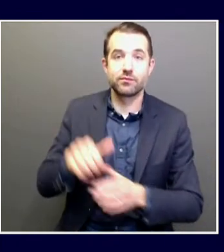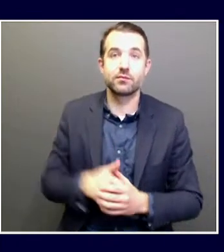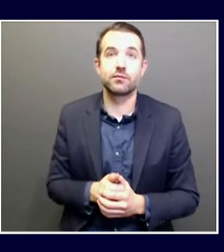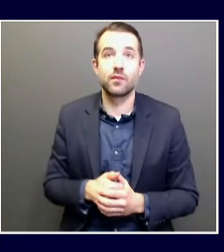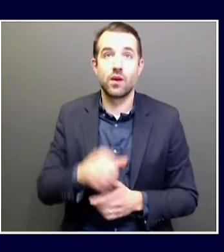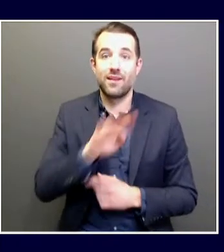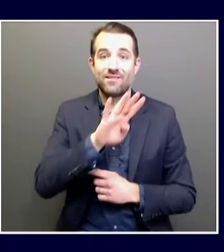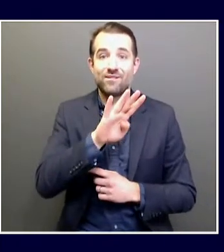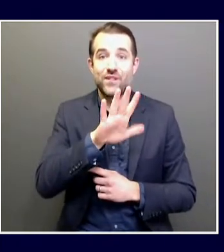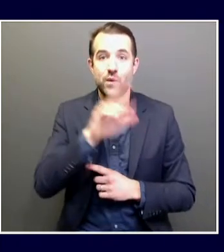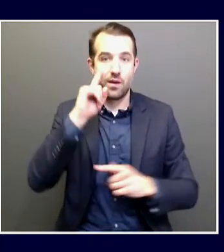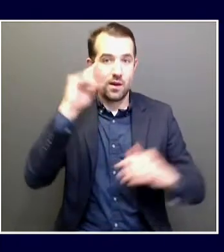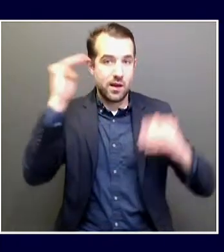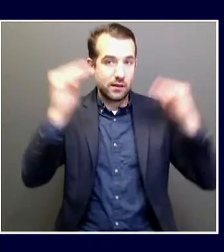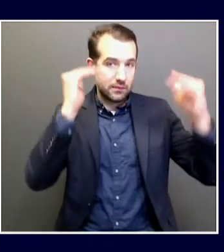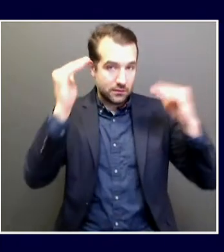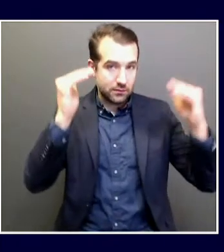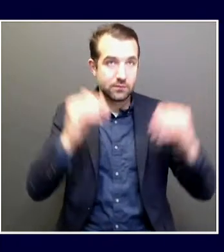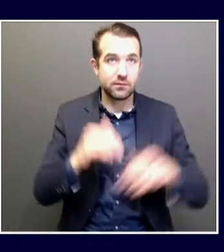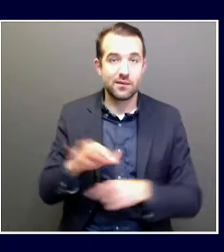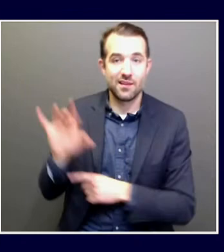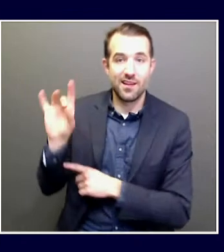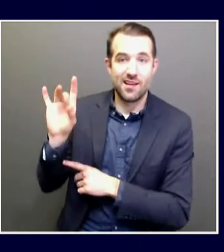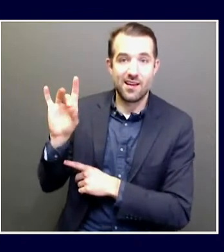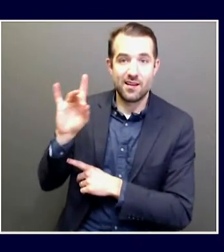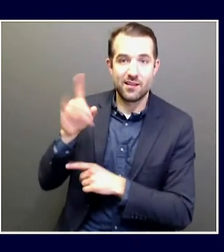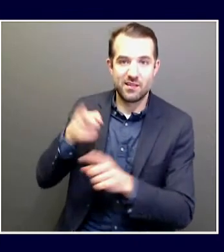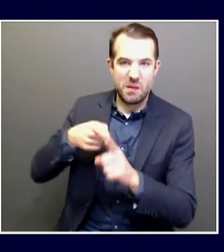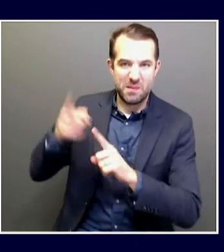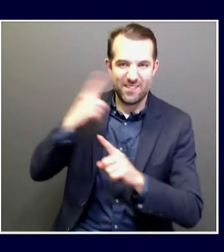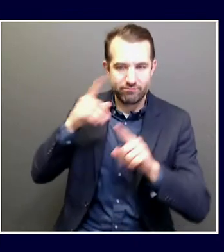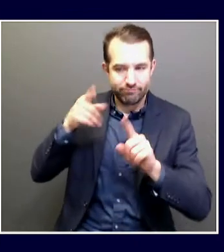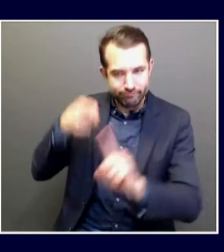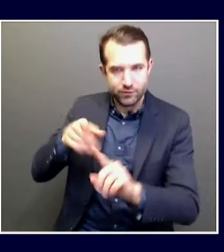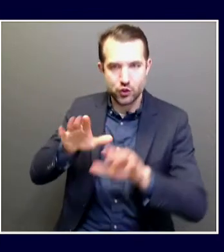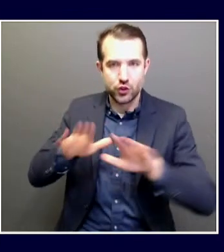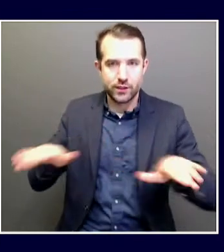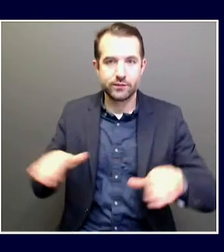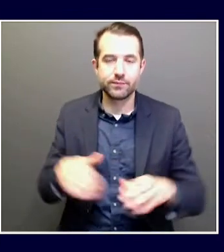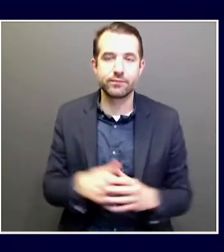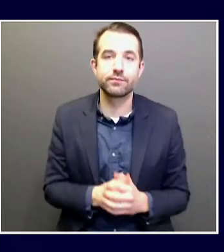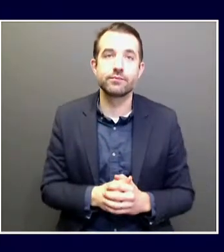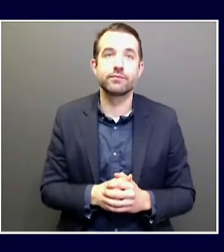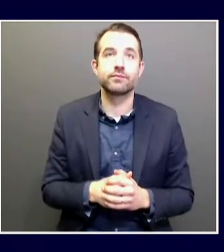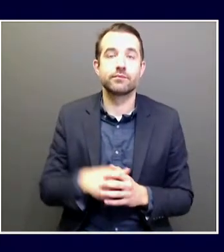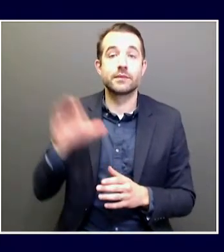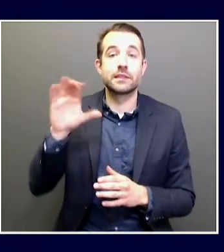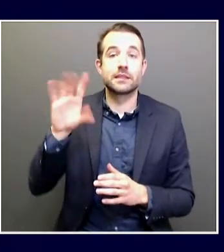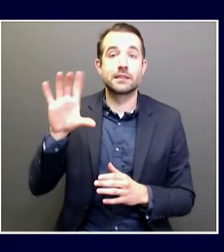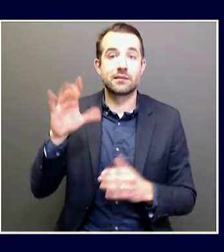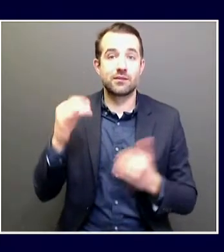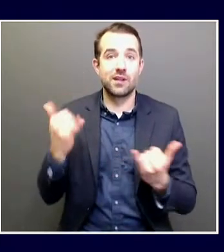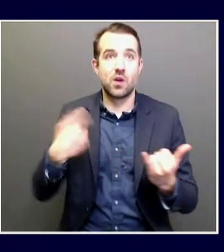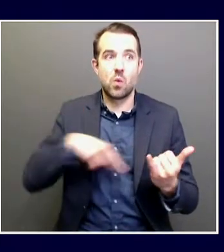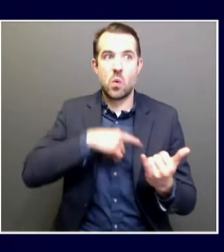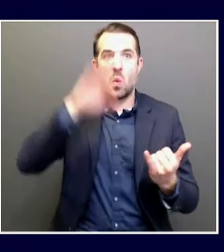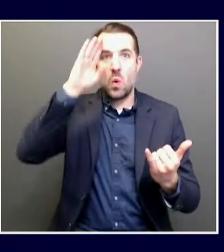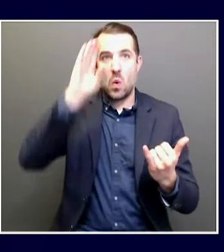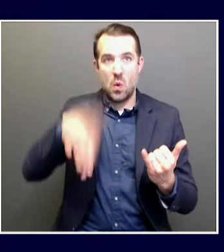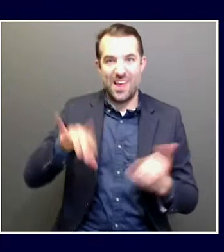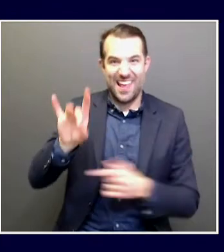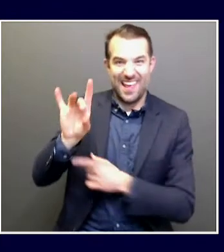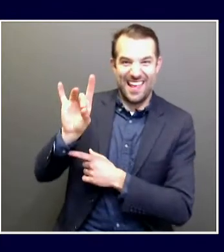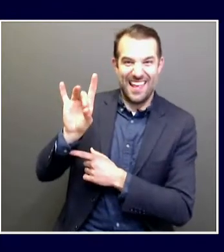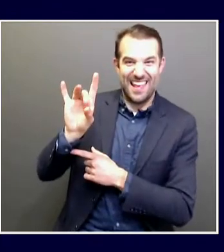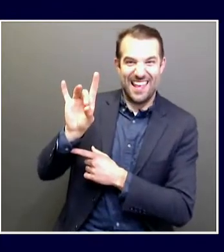beds. And Maine CDC is aware right now of at least 8 children who are currently hospitalized in Maine